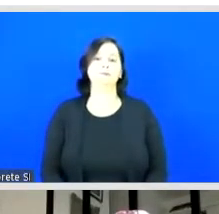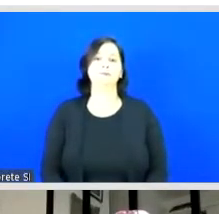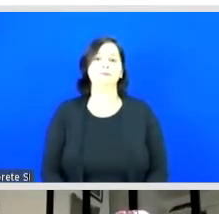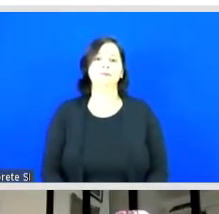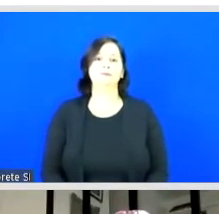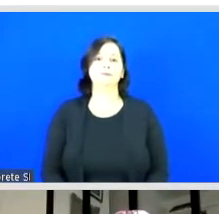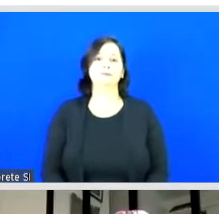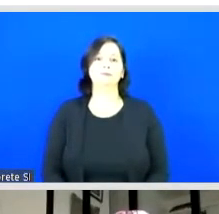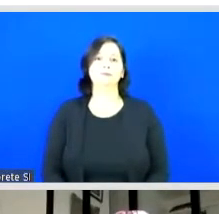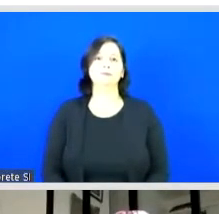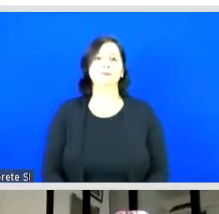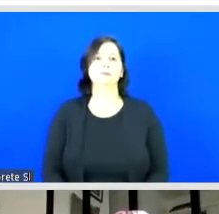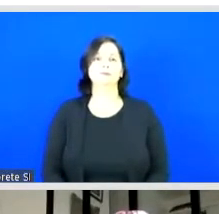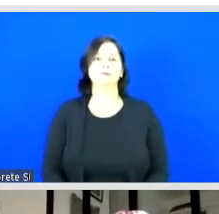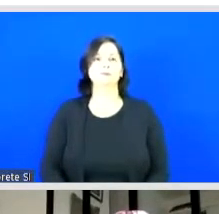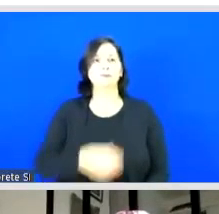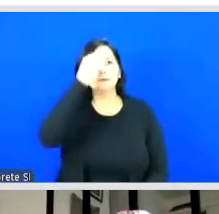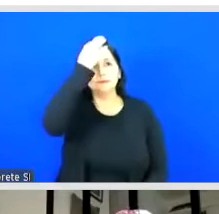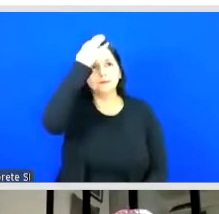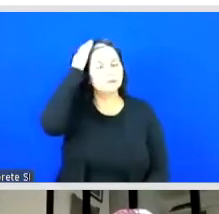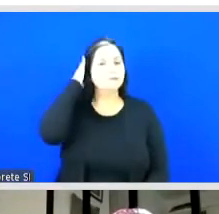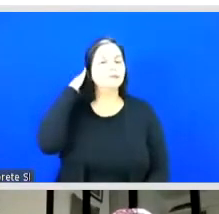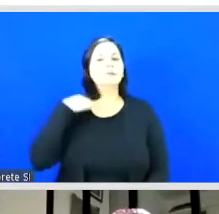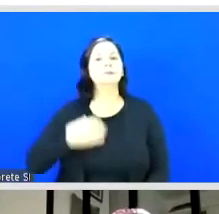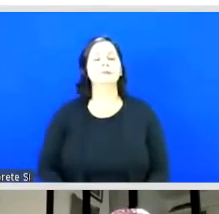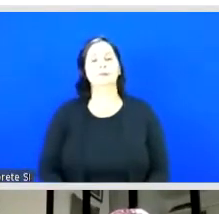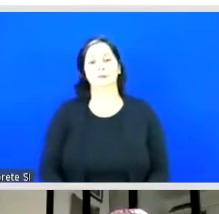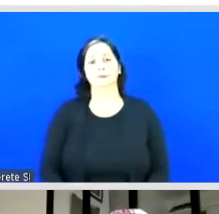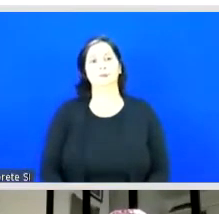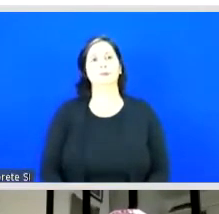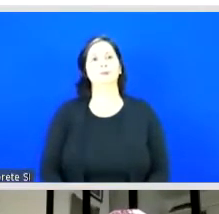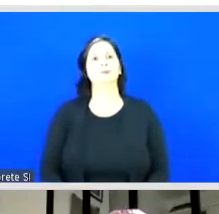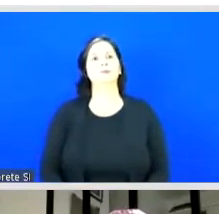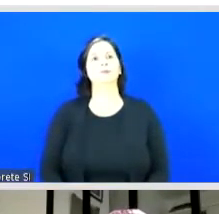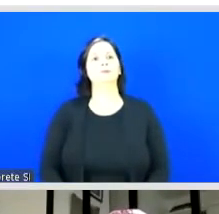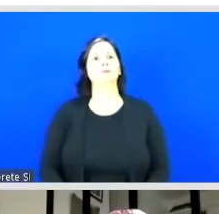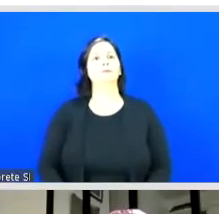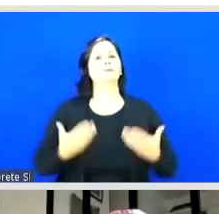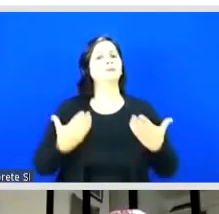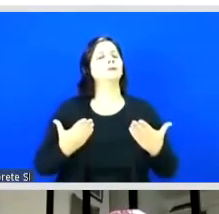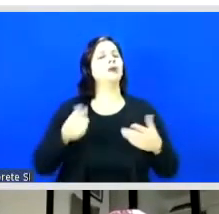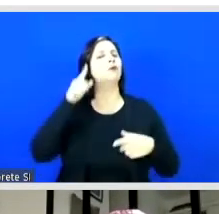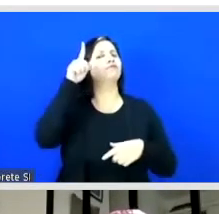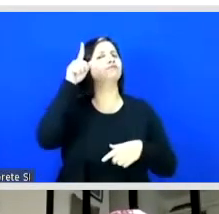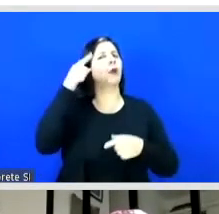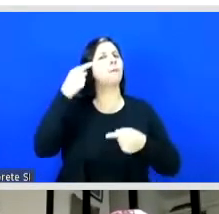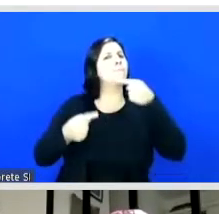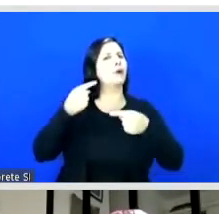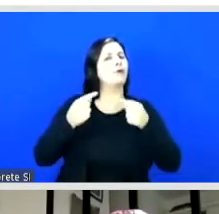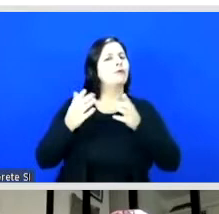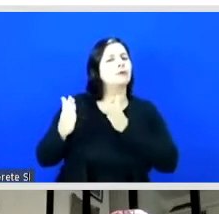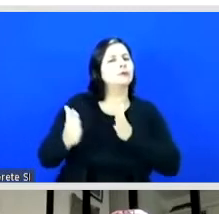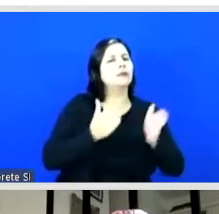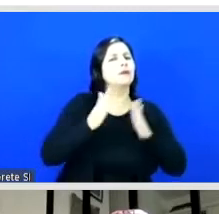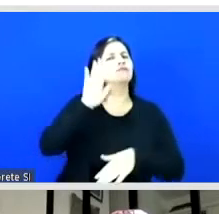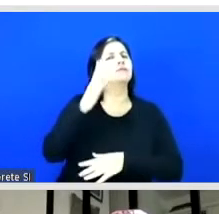your experience, how do we make sure that women participate in the design and implementation of climate change